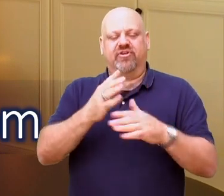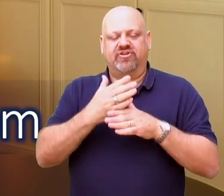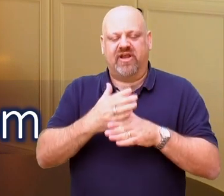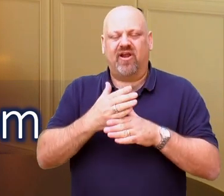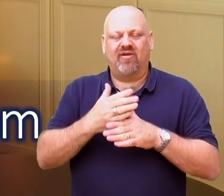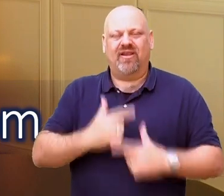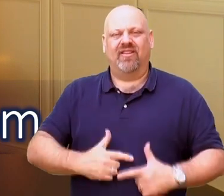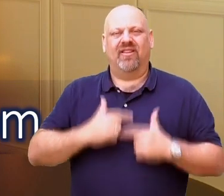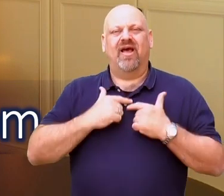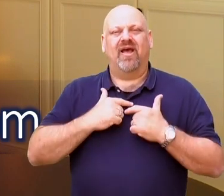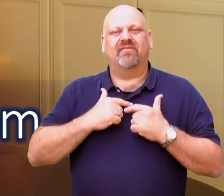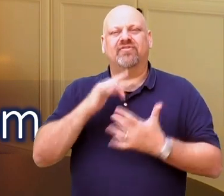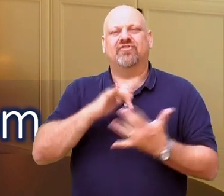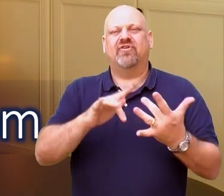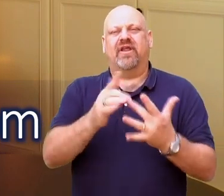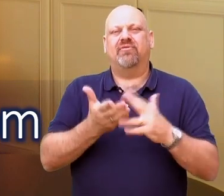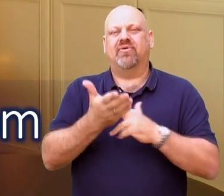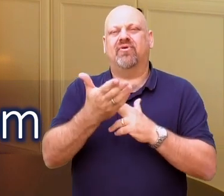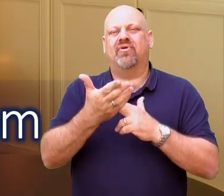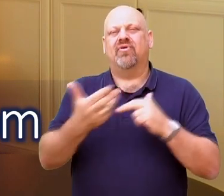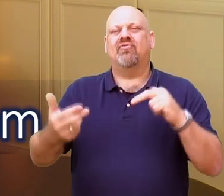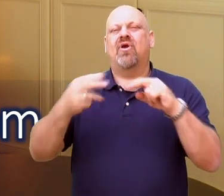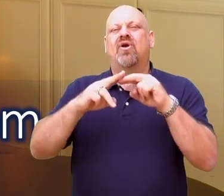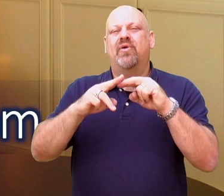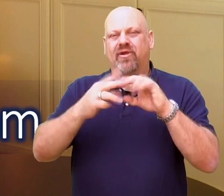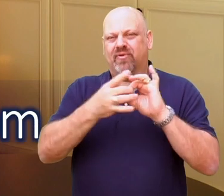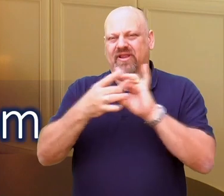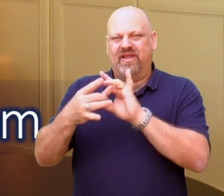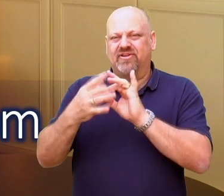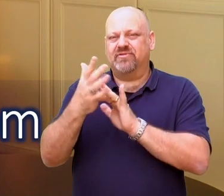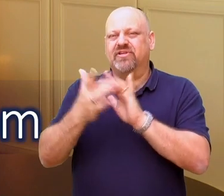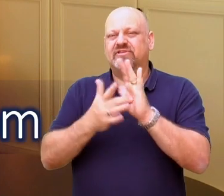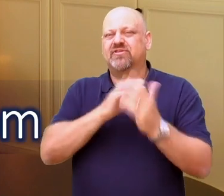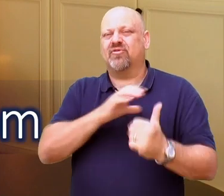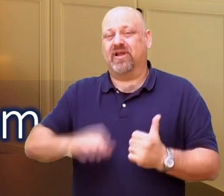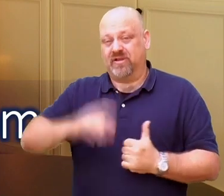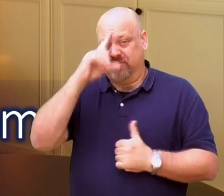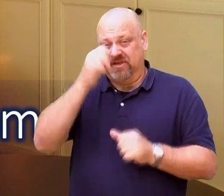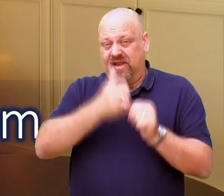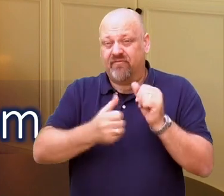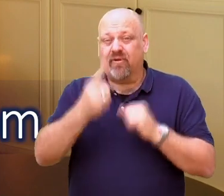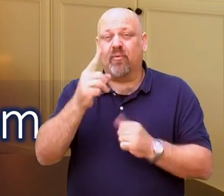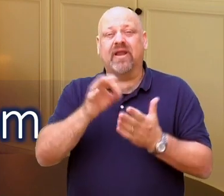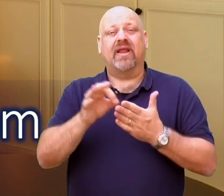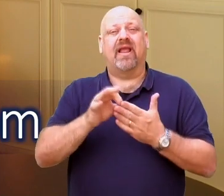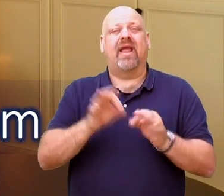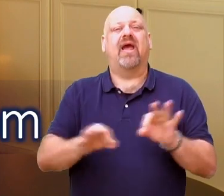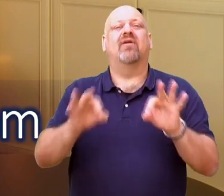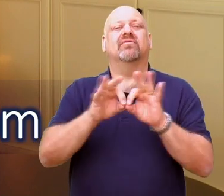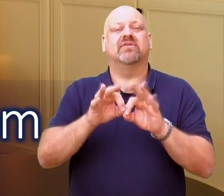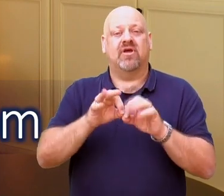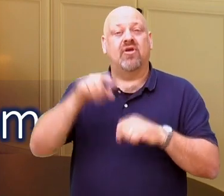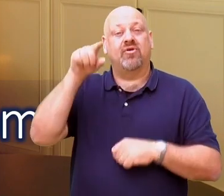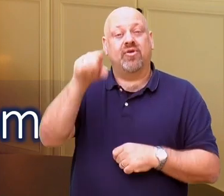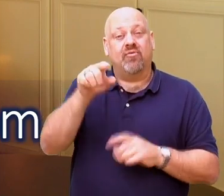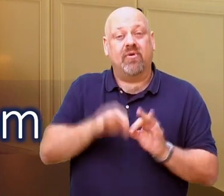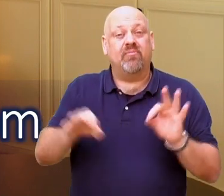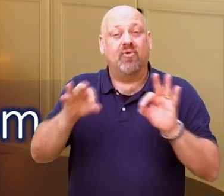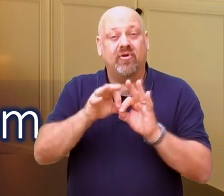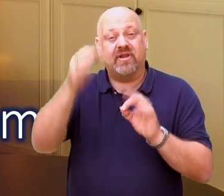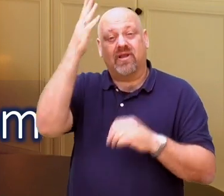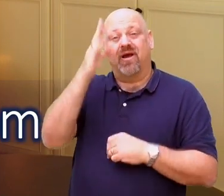through growing relationship with Jesus Christ, because everyone counts. You are important to